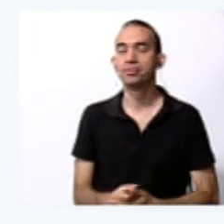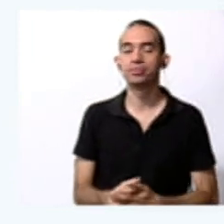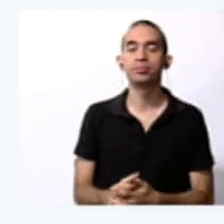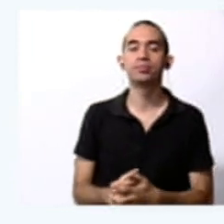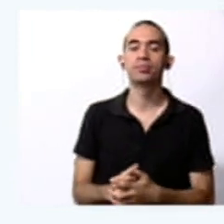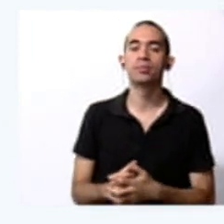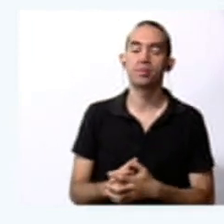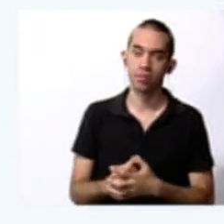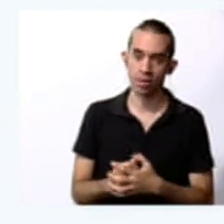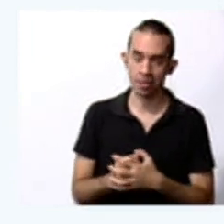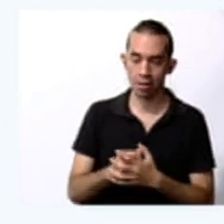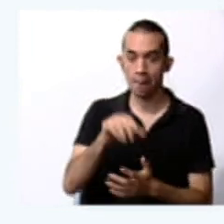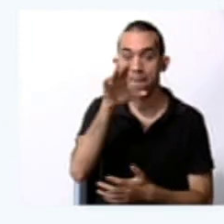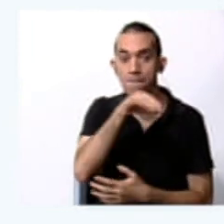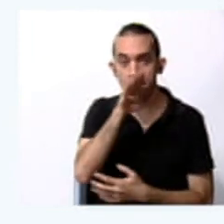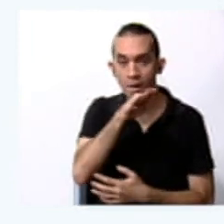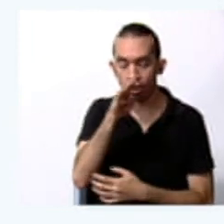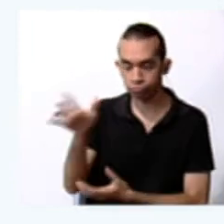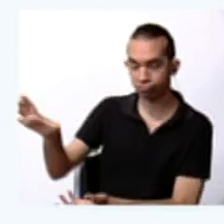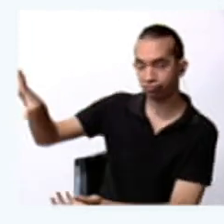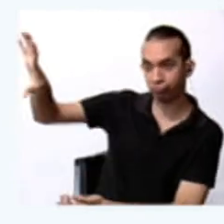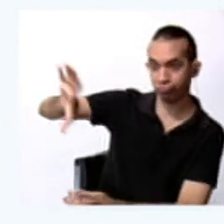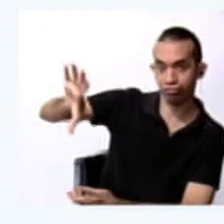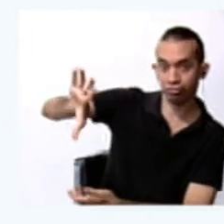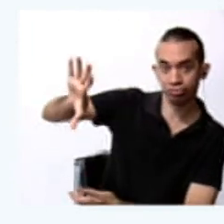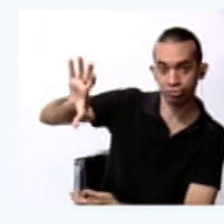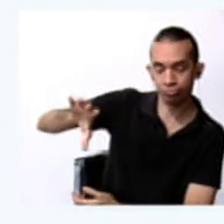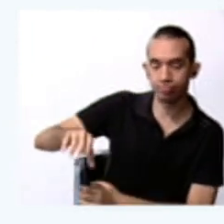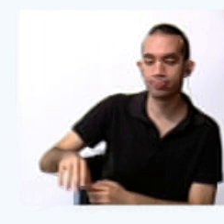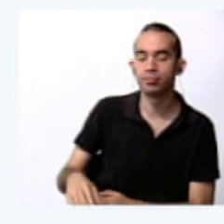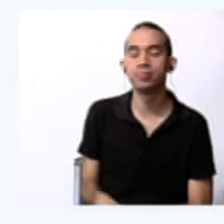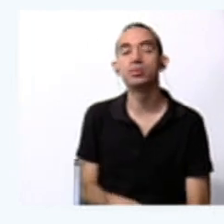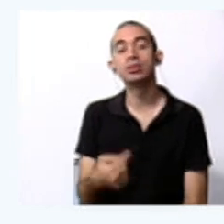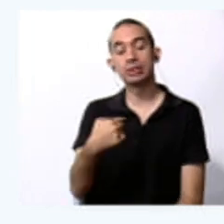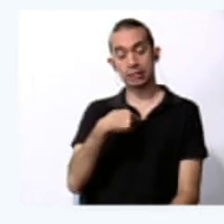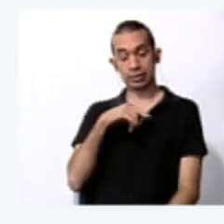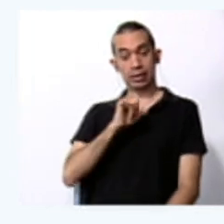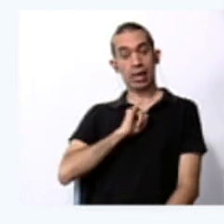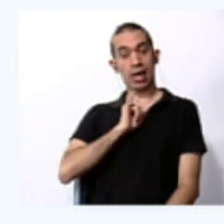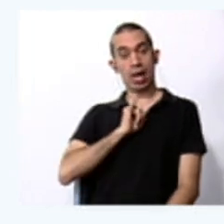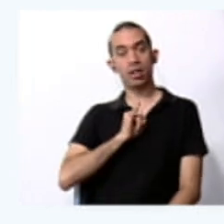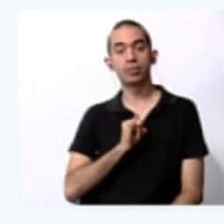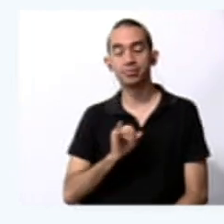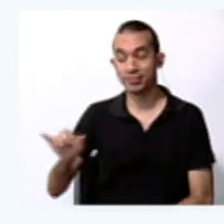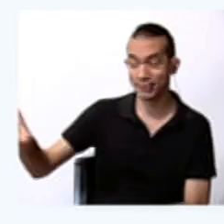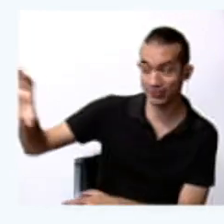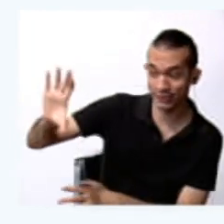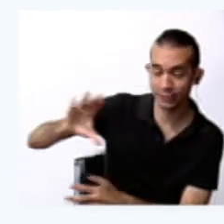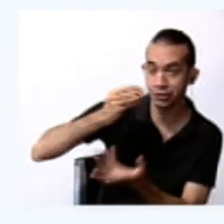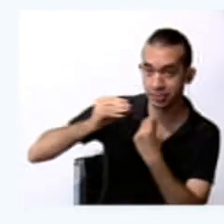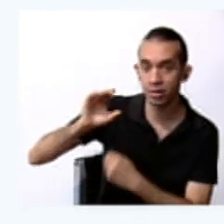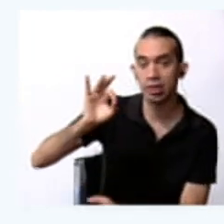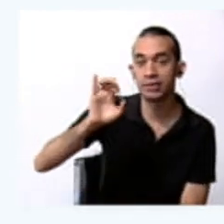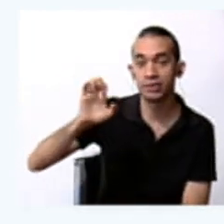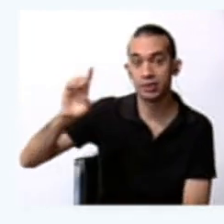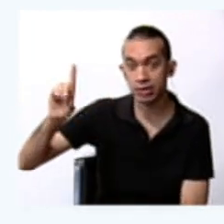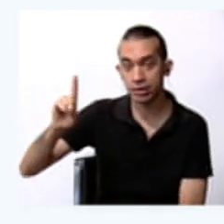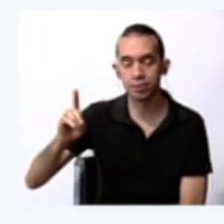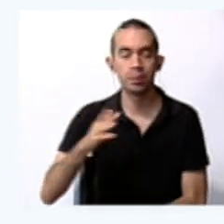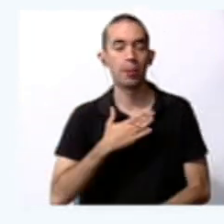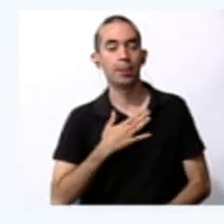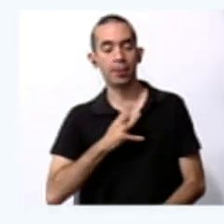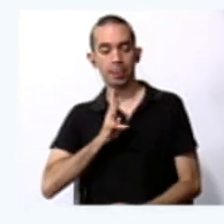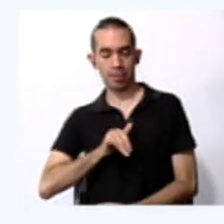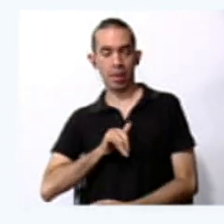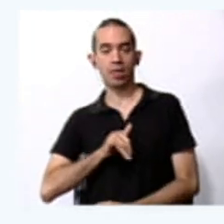my dog. I feed my dog. I feed my dog.